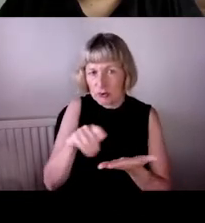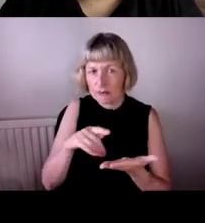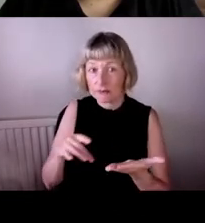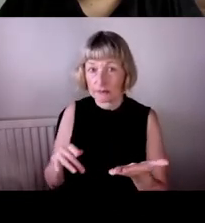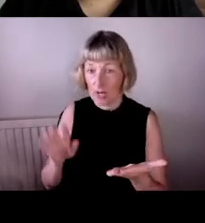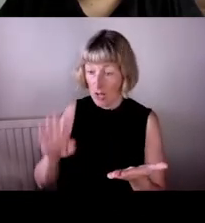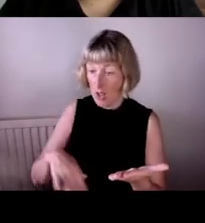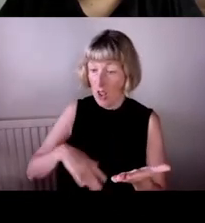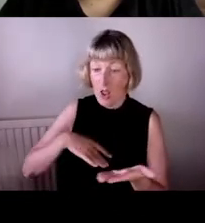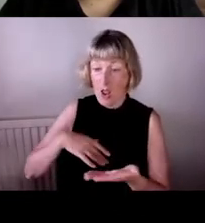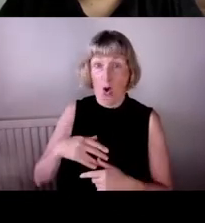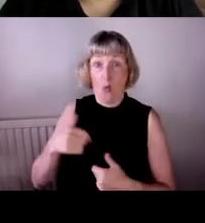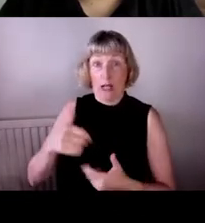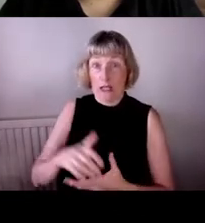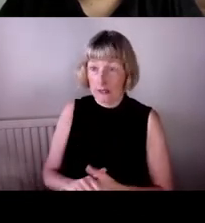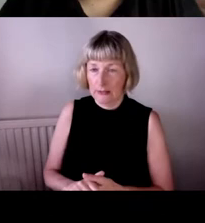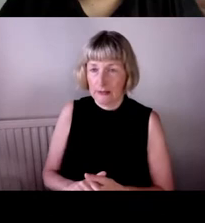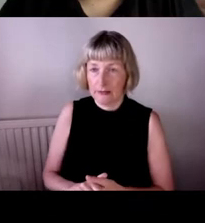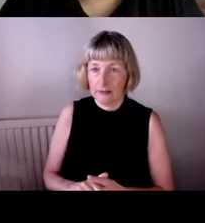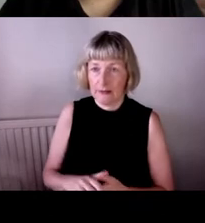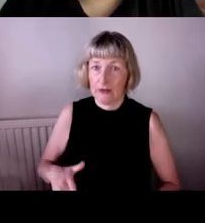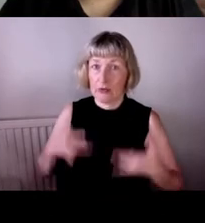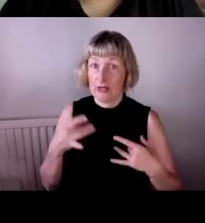Oh, well, you only live once.